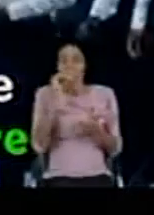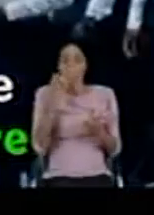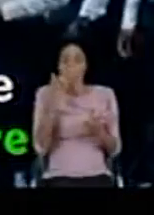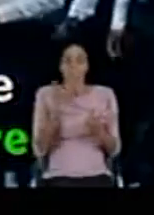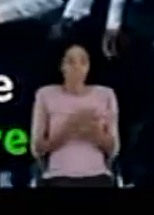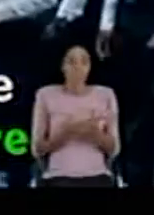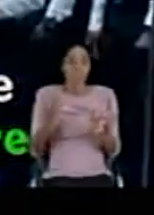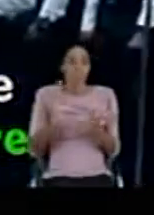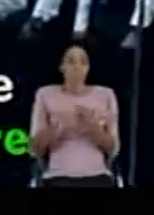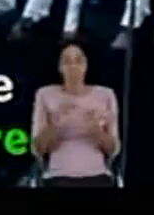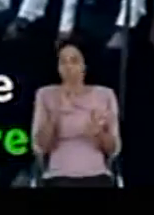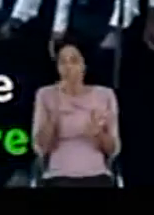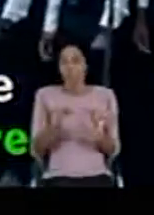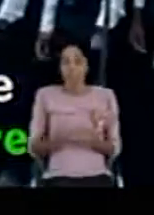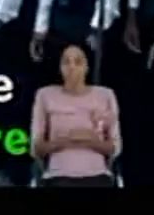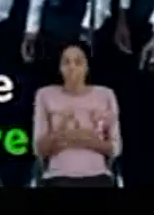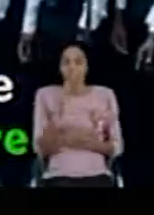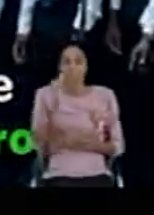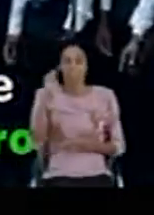believe.